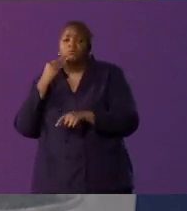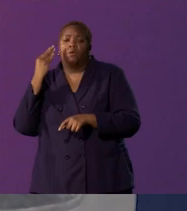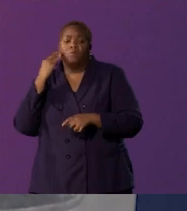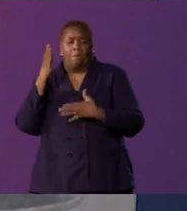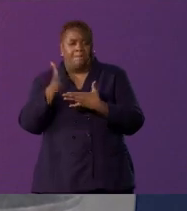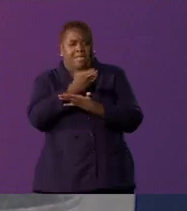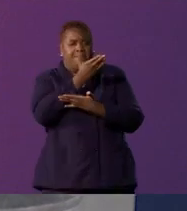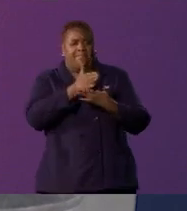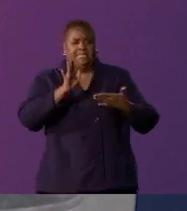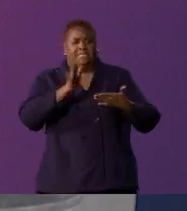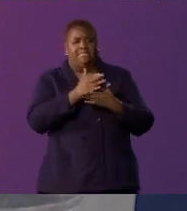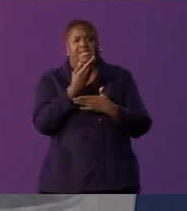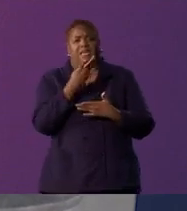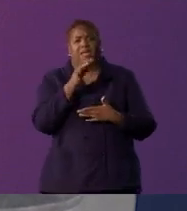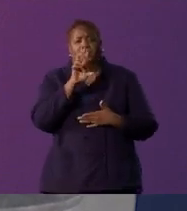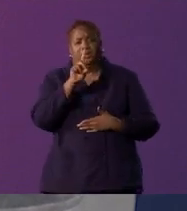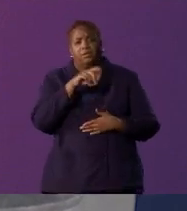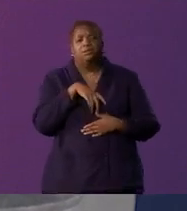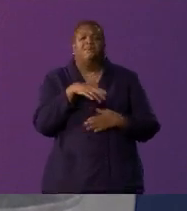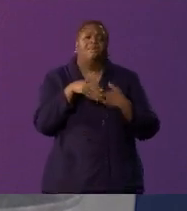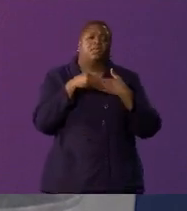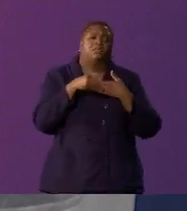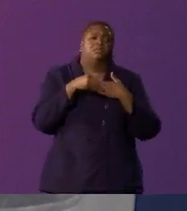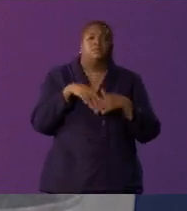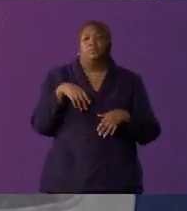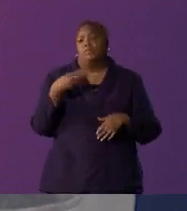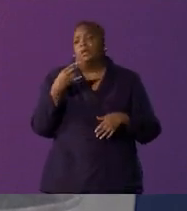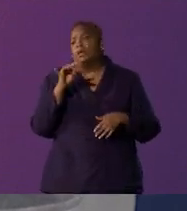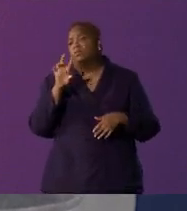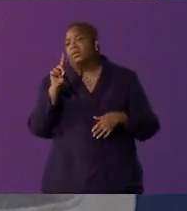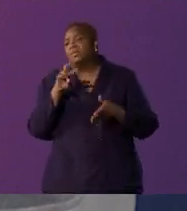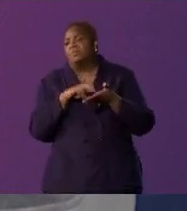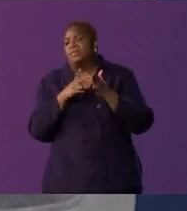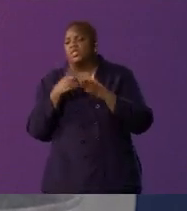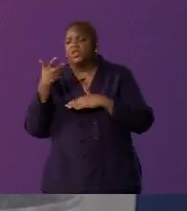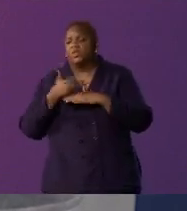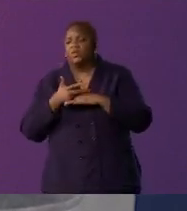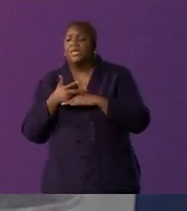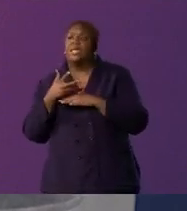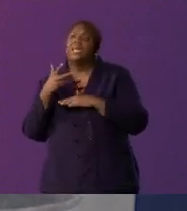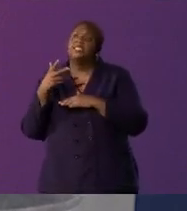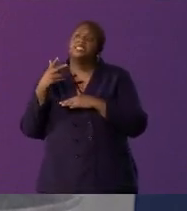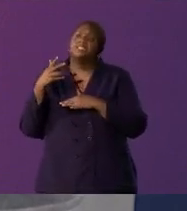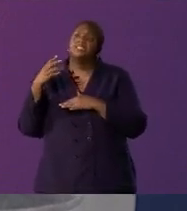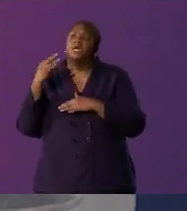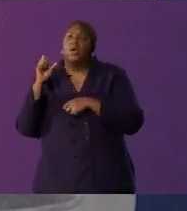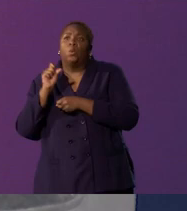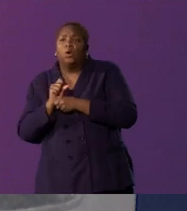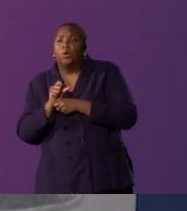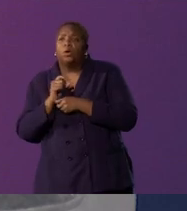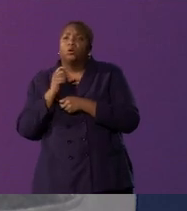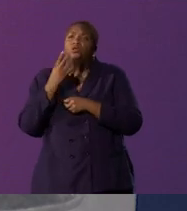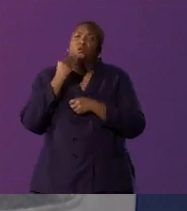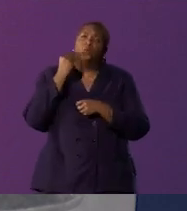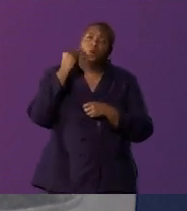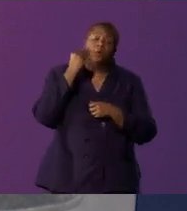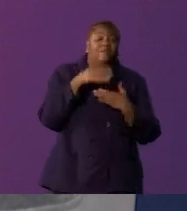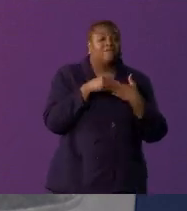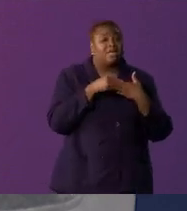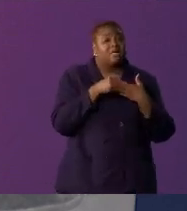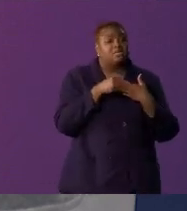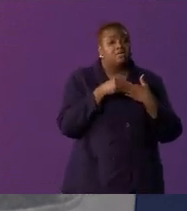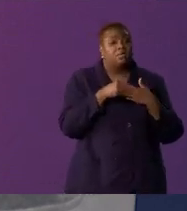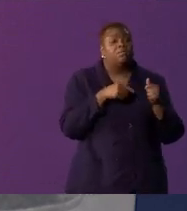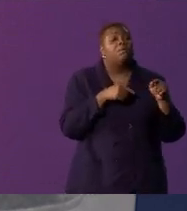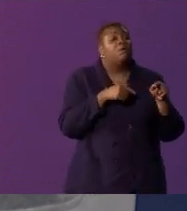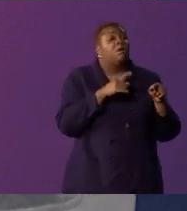this hybrid and flexible. Hybrid being you're on 3 days, you go home 2 days, whatever it is. Flexible is, hey, I come to work, but if I have a